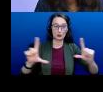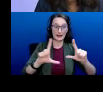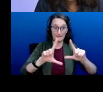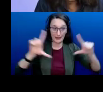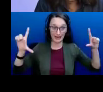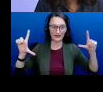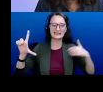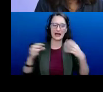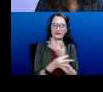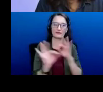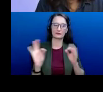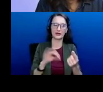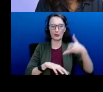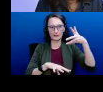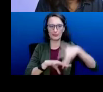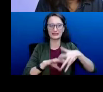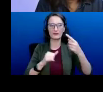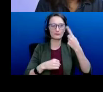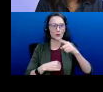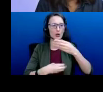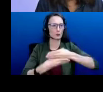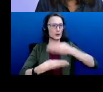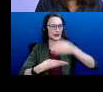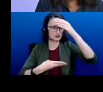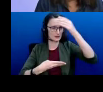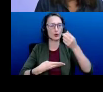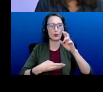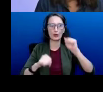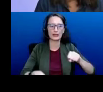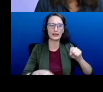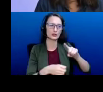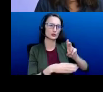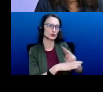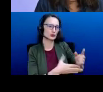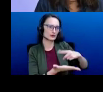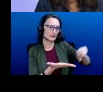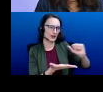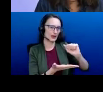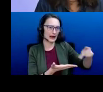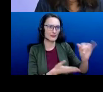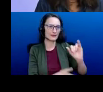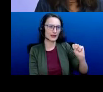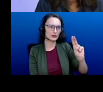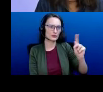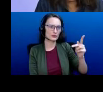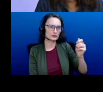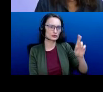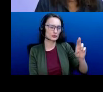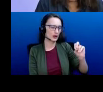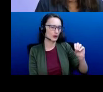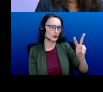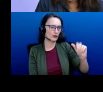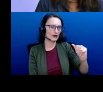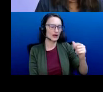for Windows, or you can go paid ones like Supernova. We also have custom keyboards. There's so many different